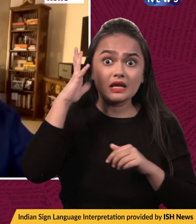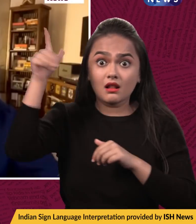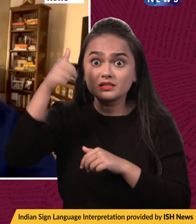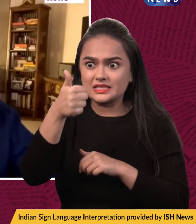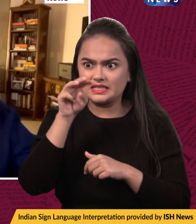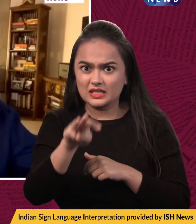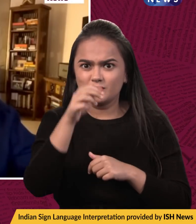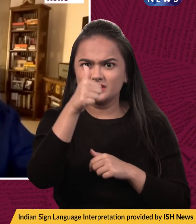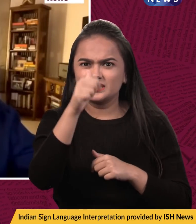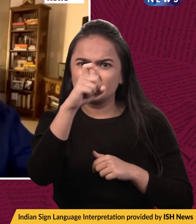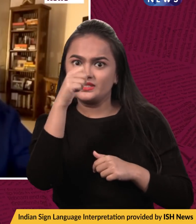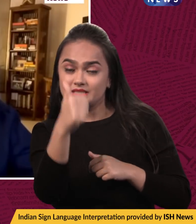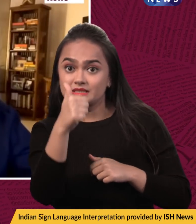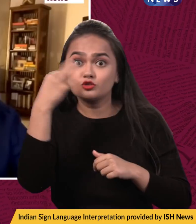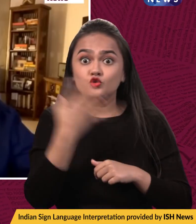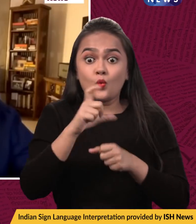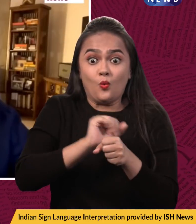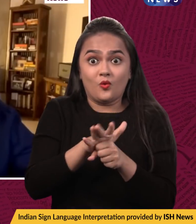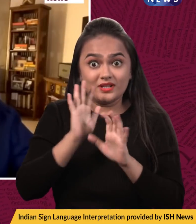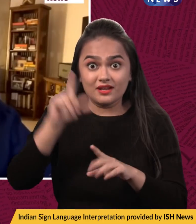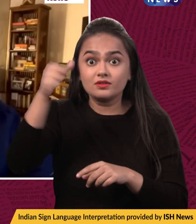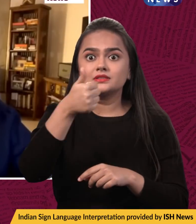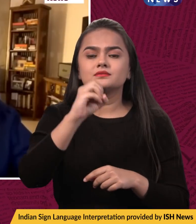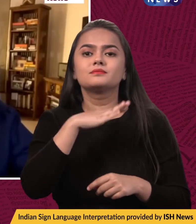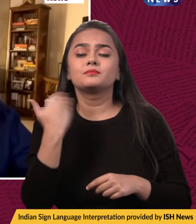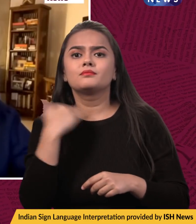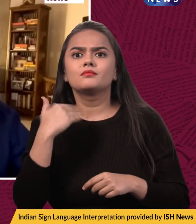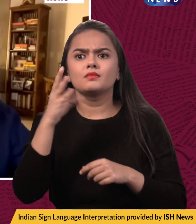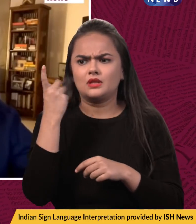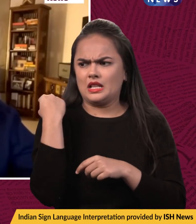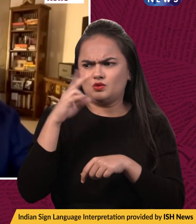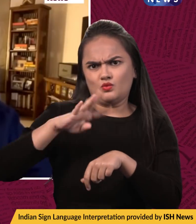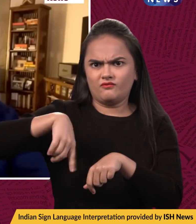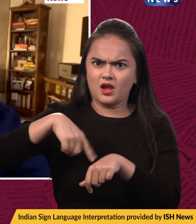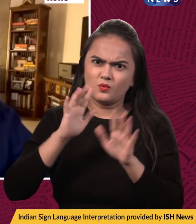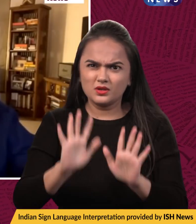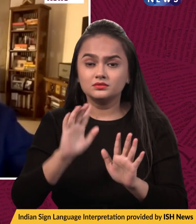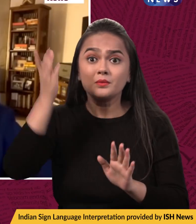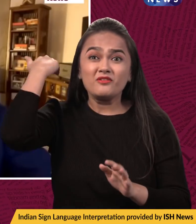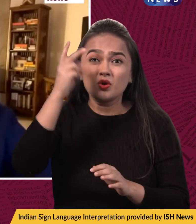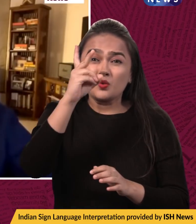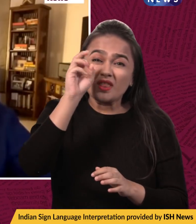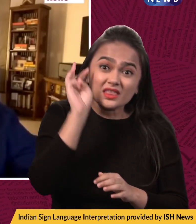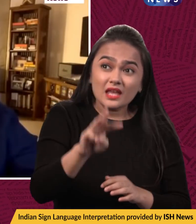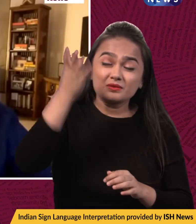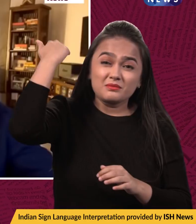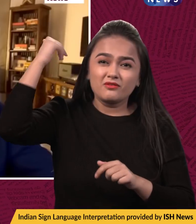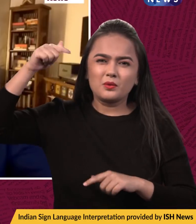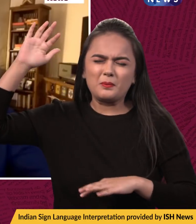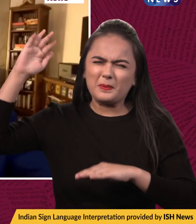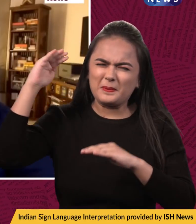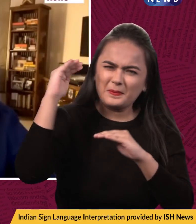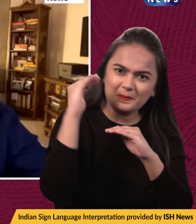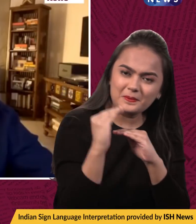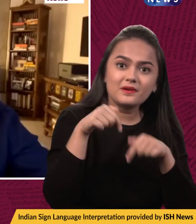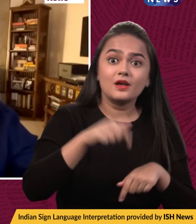reported 6,676 new COVID cases and 60 deaths in the last 24 hours, down sharply from the 20,000 they were reporting not